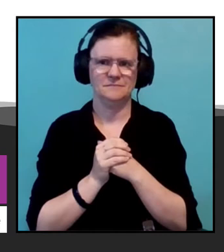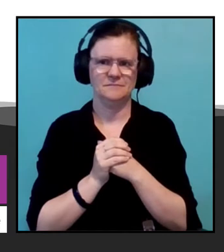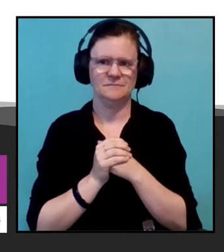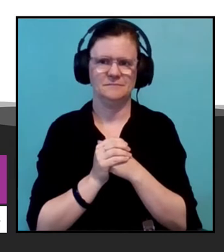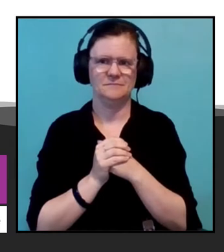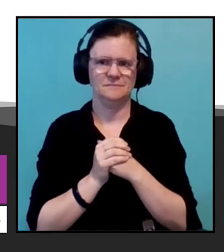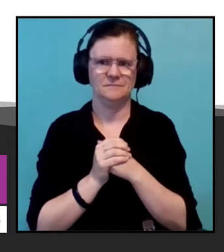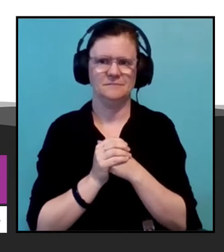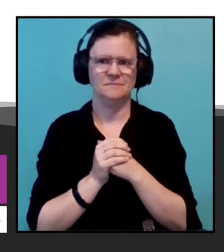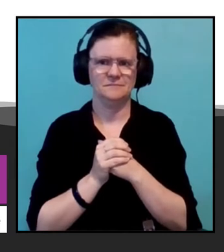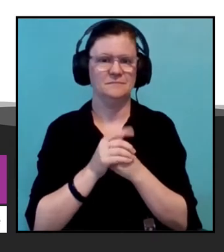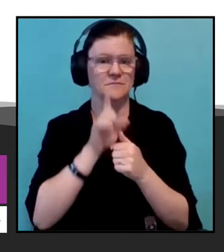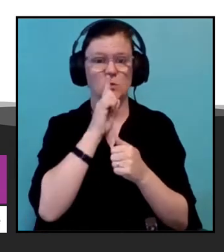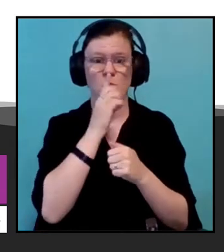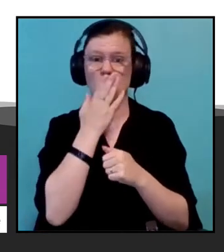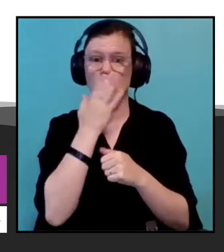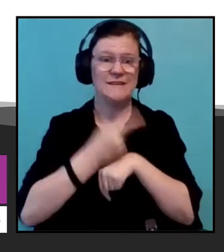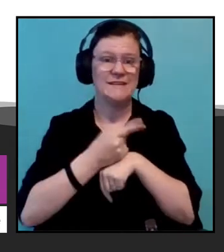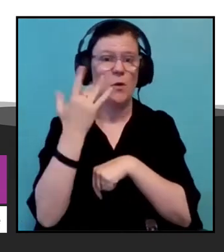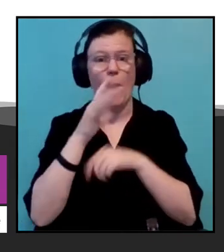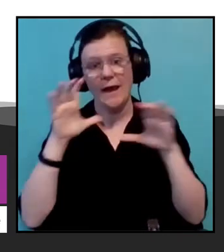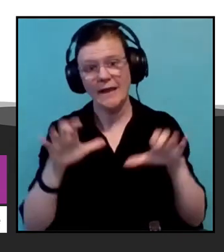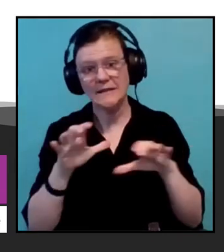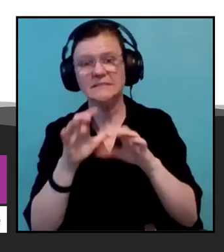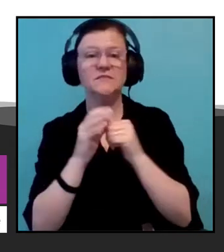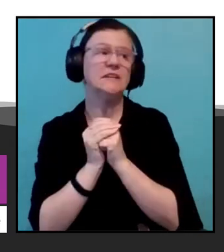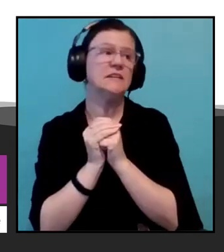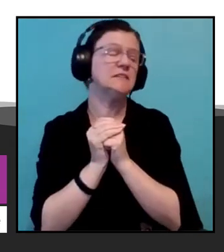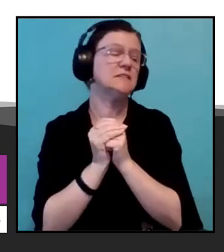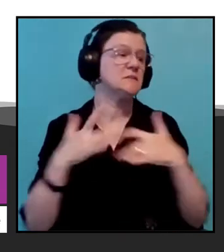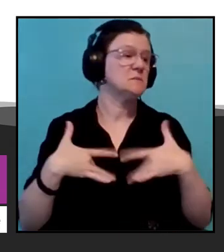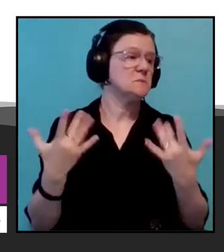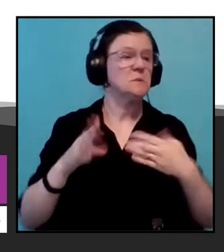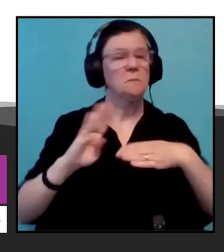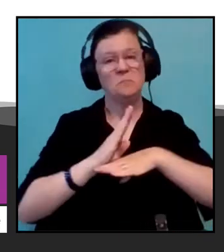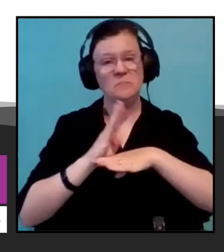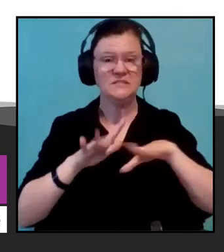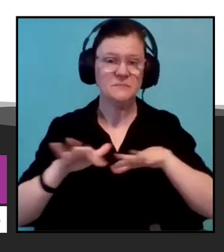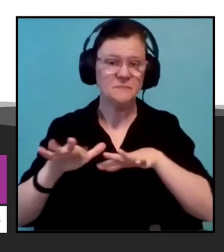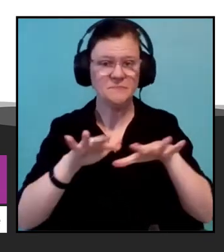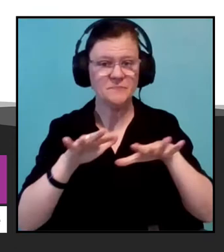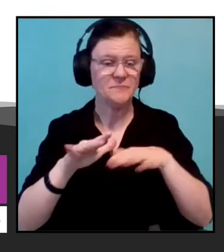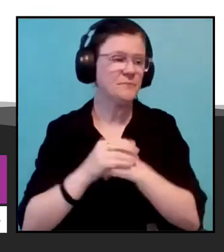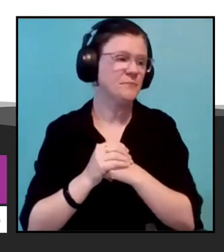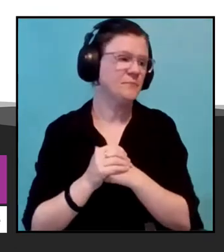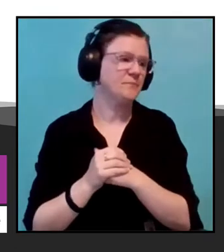like. And it was a really good day because there was lots of activities going on. So that was really fun.